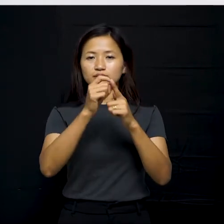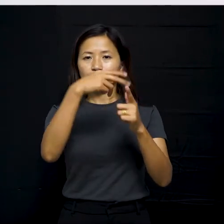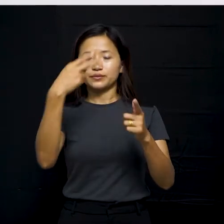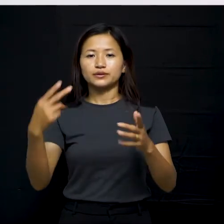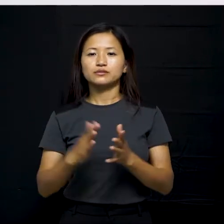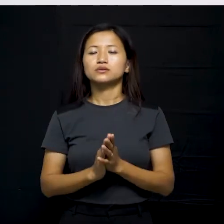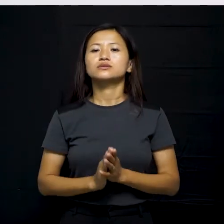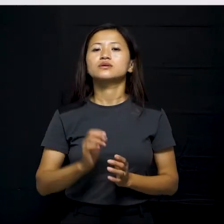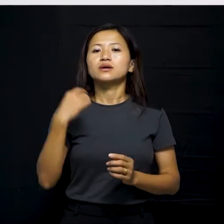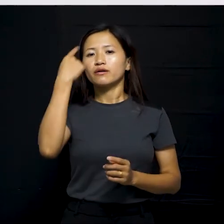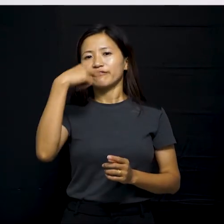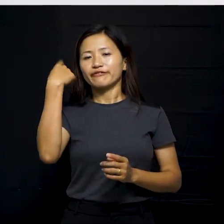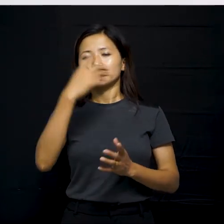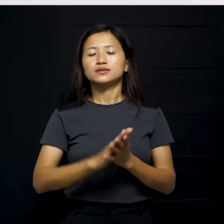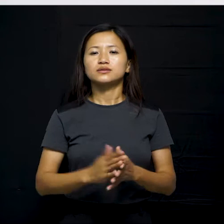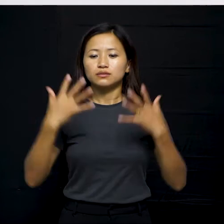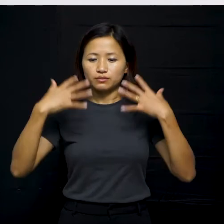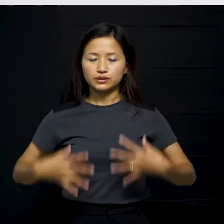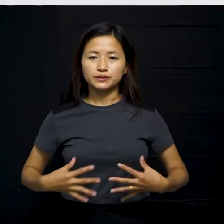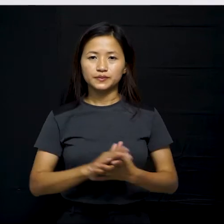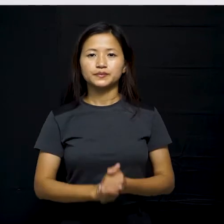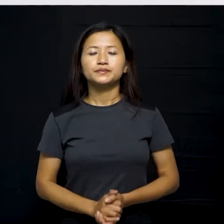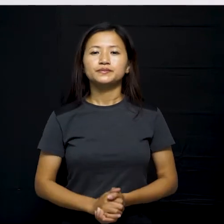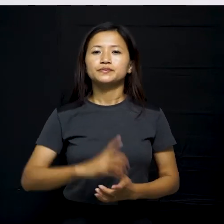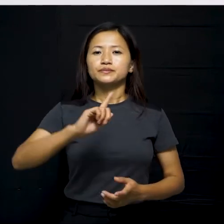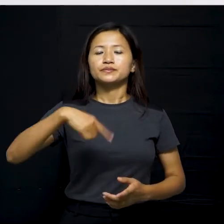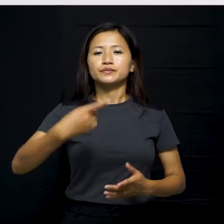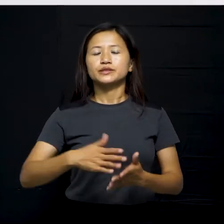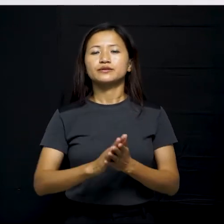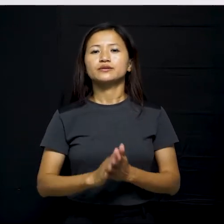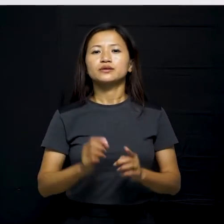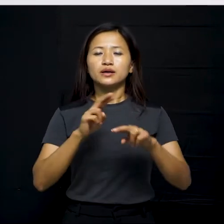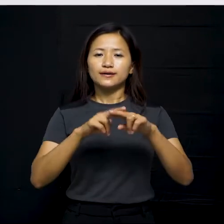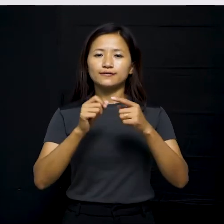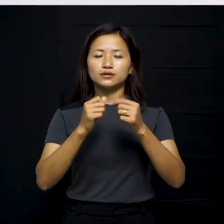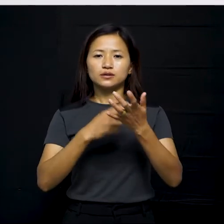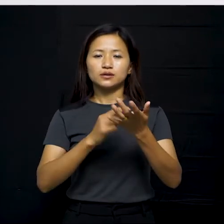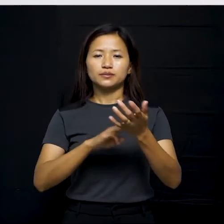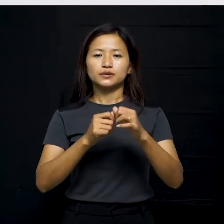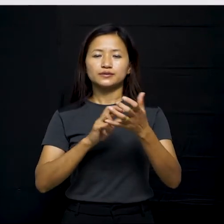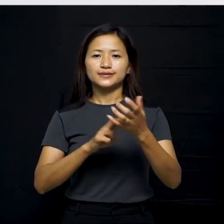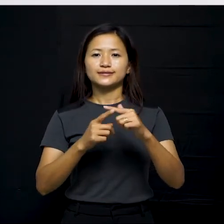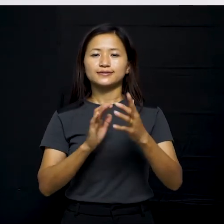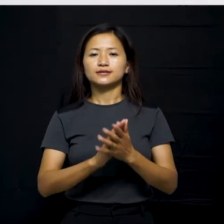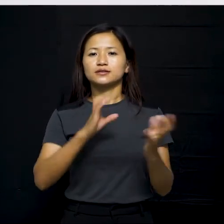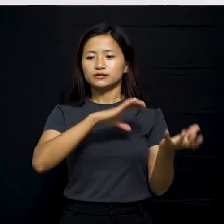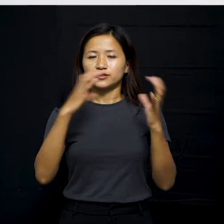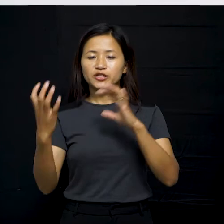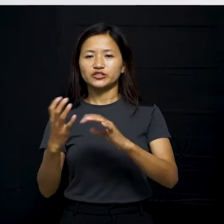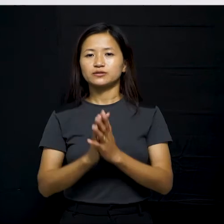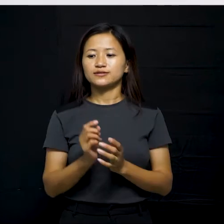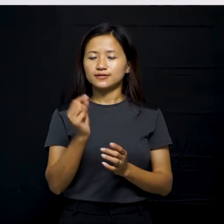are designed on the faces, on the body. Okay. The next one is ferments. Ferment means a thing made to change its